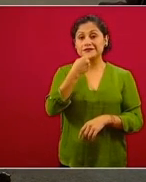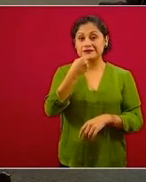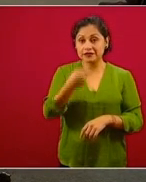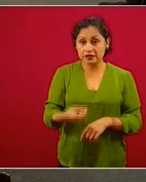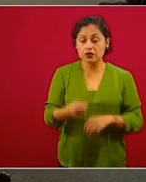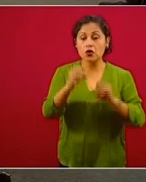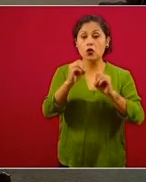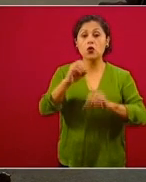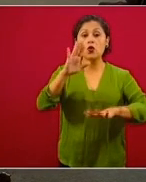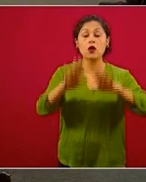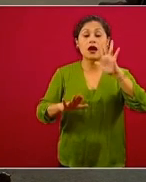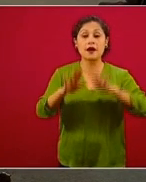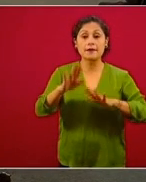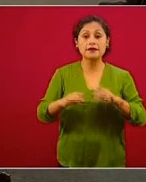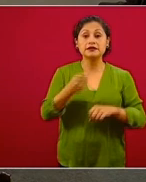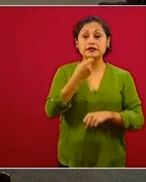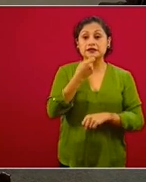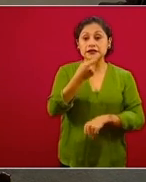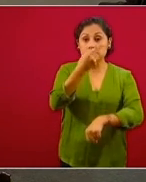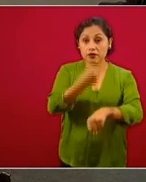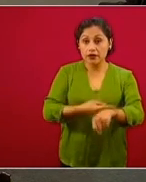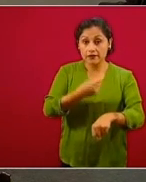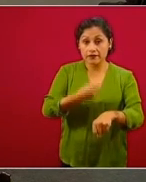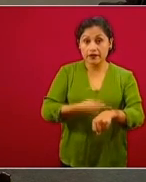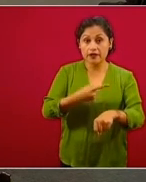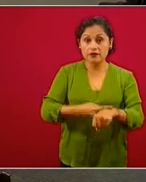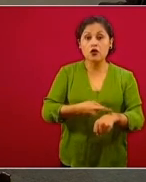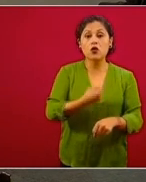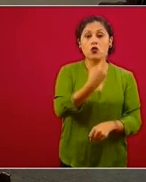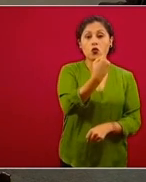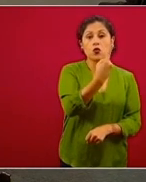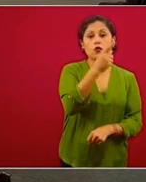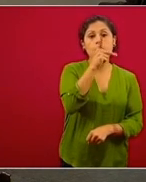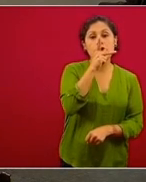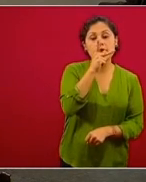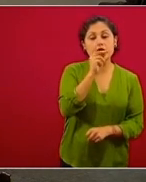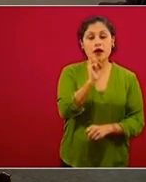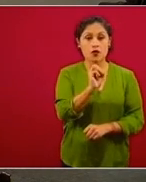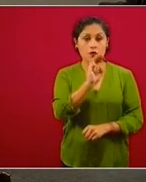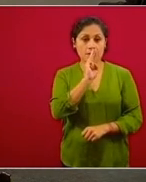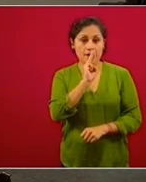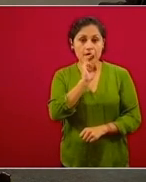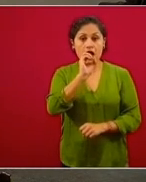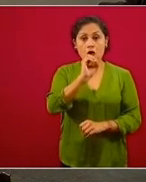to abide by the safe distance national campaign measures.